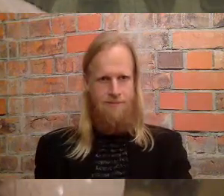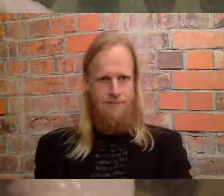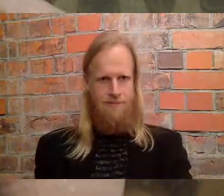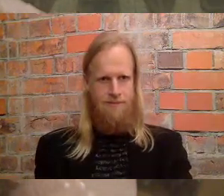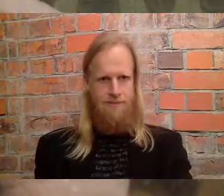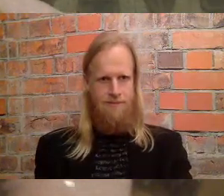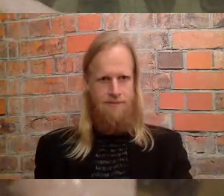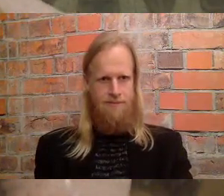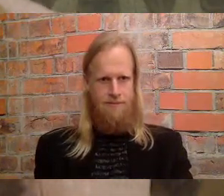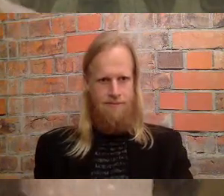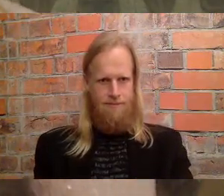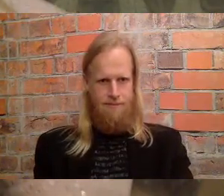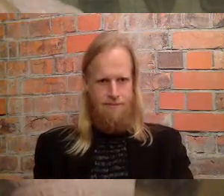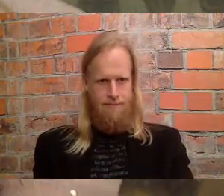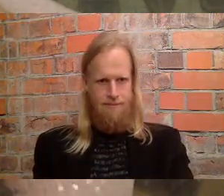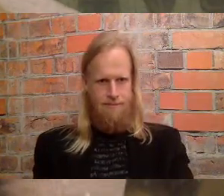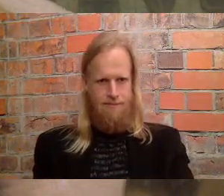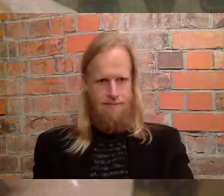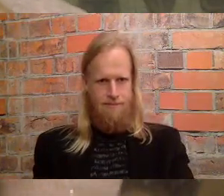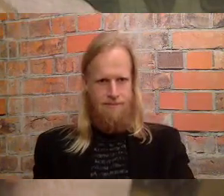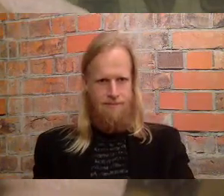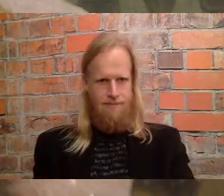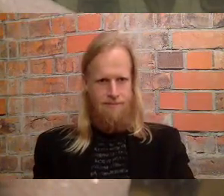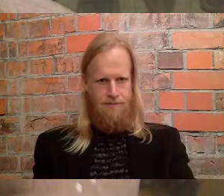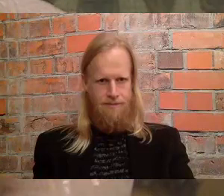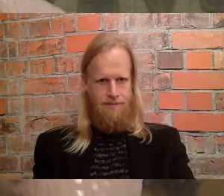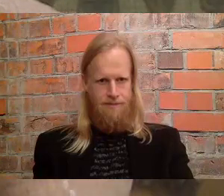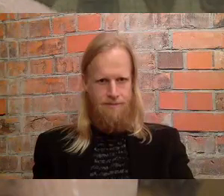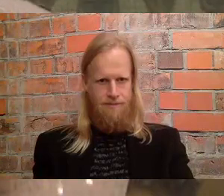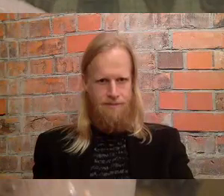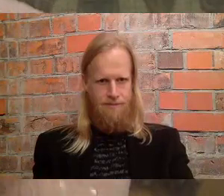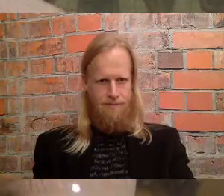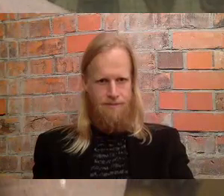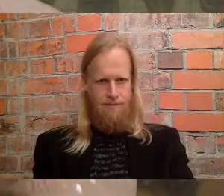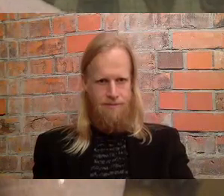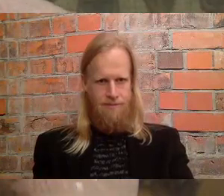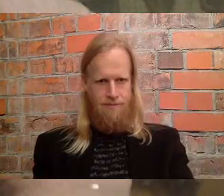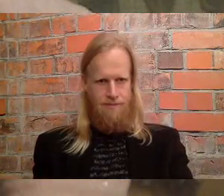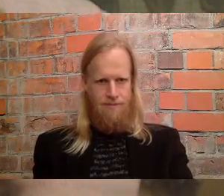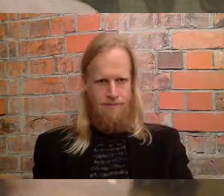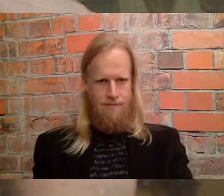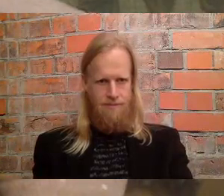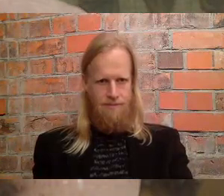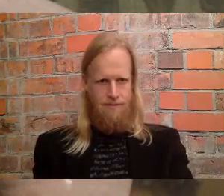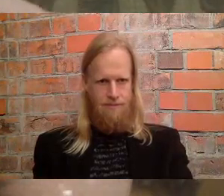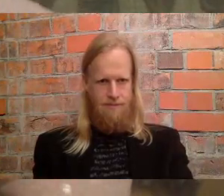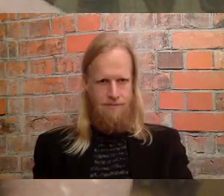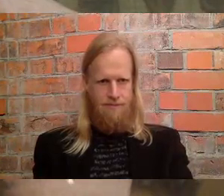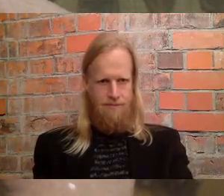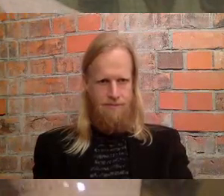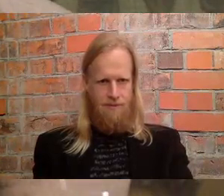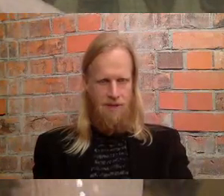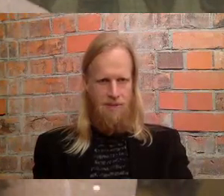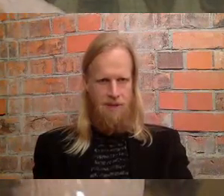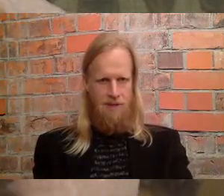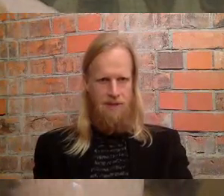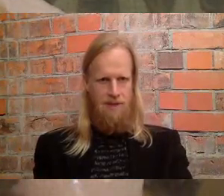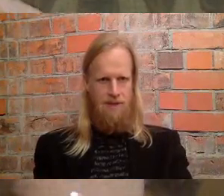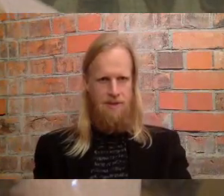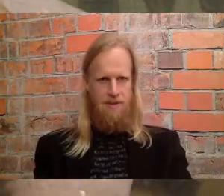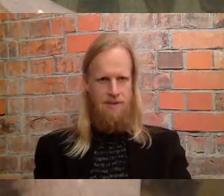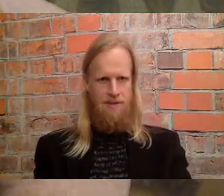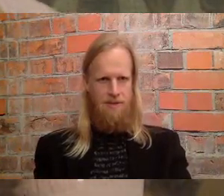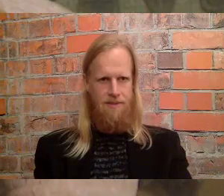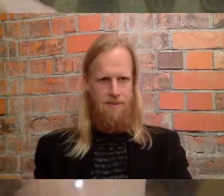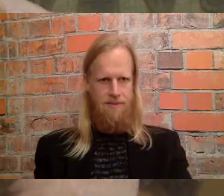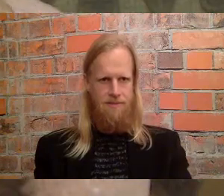side of the ribs, just closing your eyes for a minute. I want you to ask 3 times, why am I here?